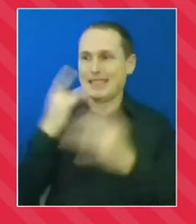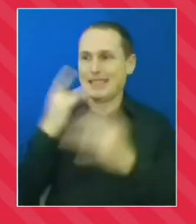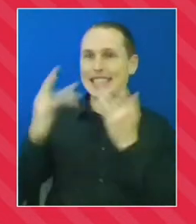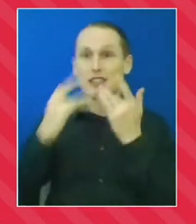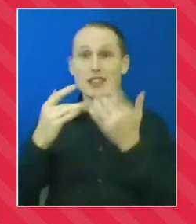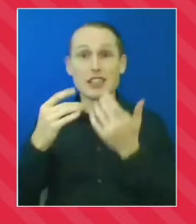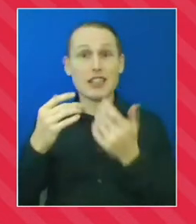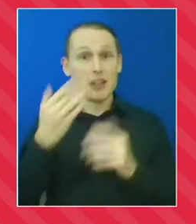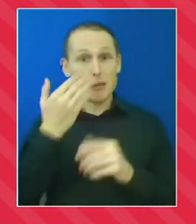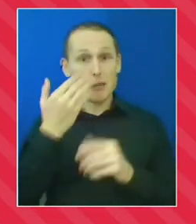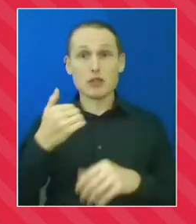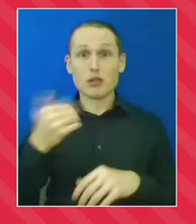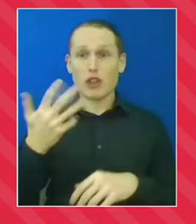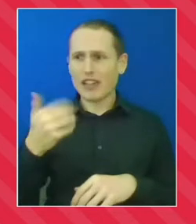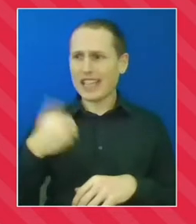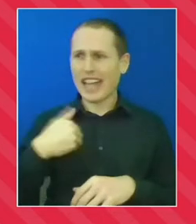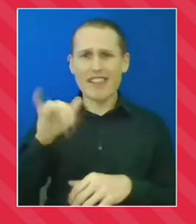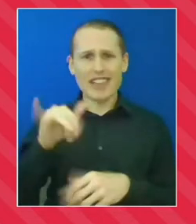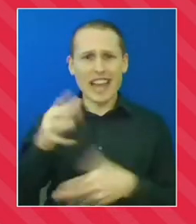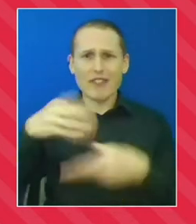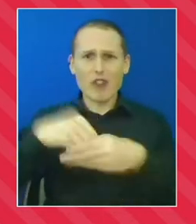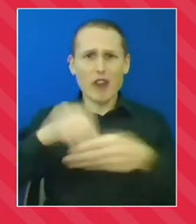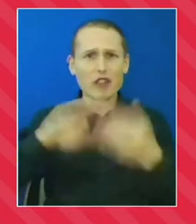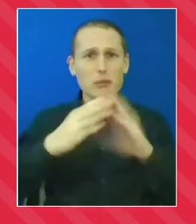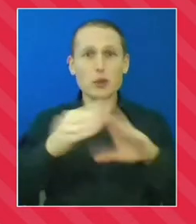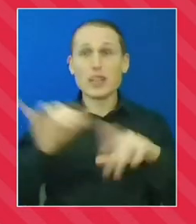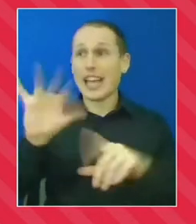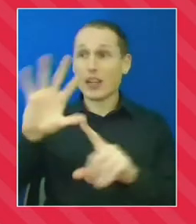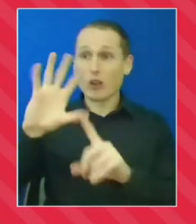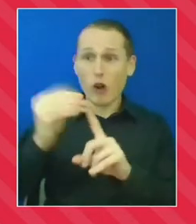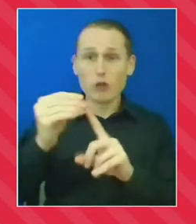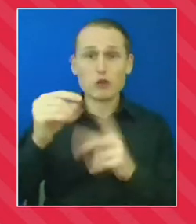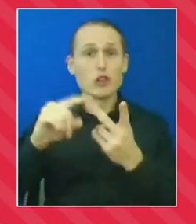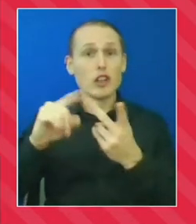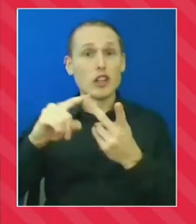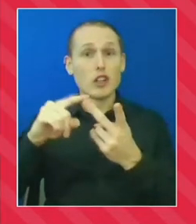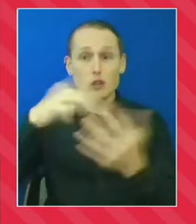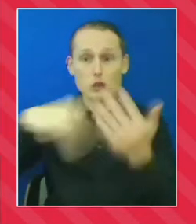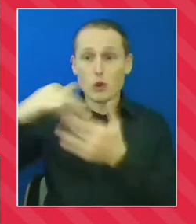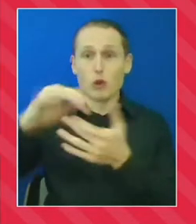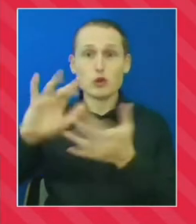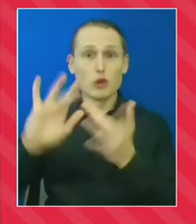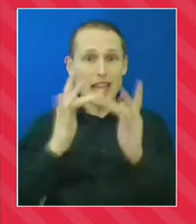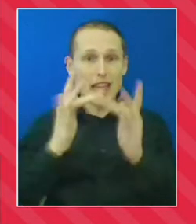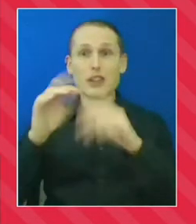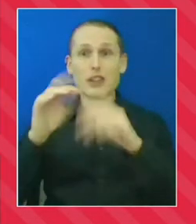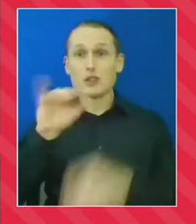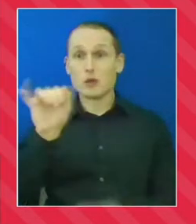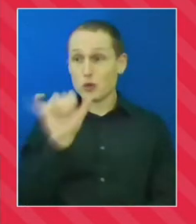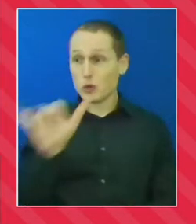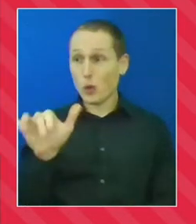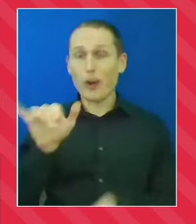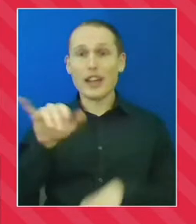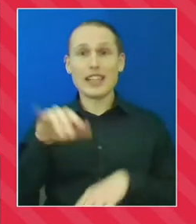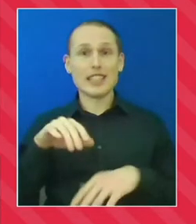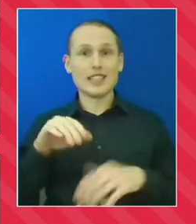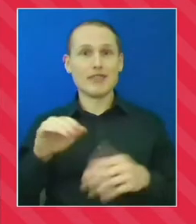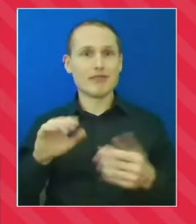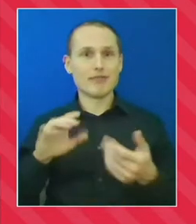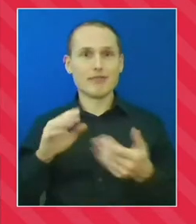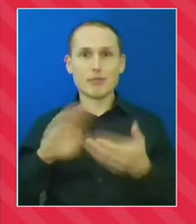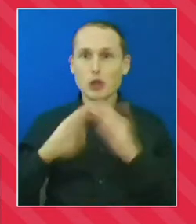communities: cultural traditions, social networks, joy, community resilience. Wow, I love that idea